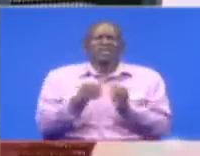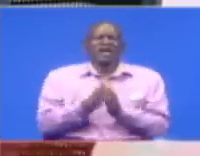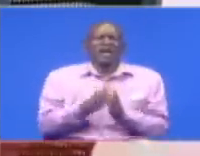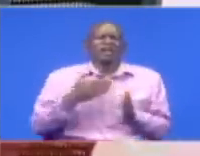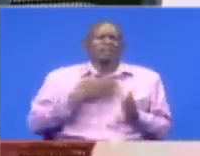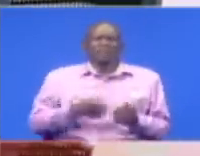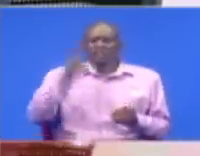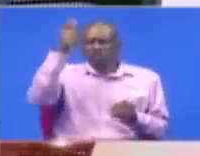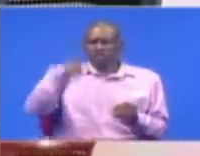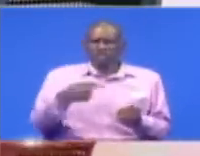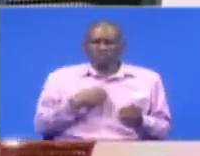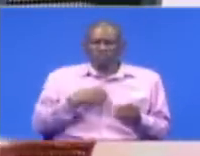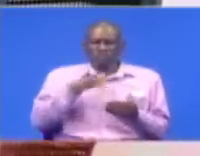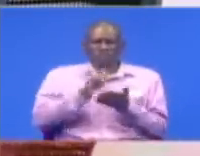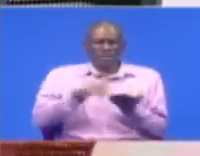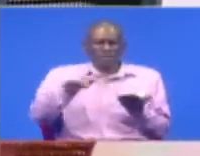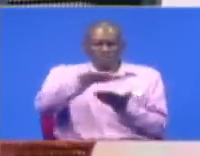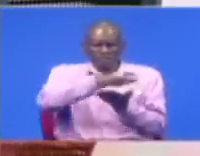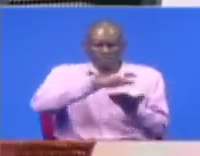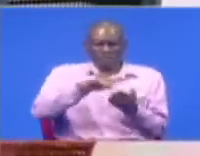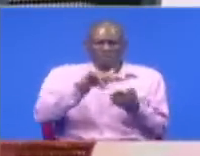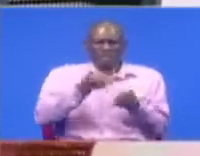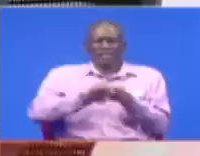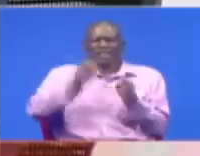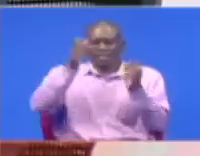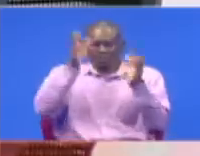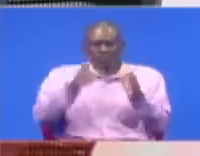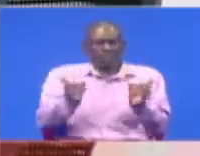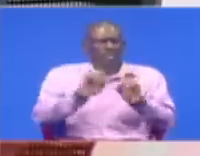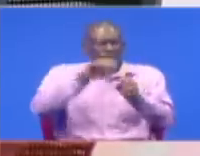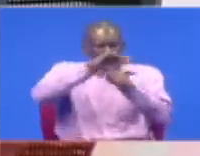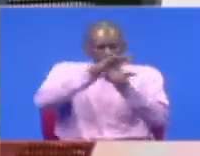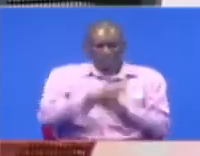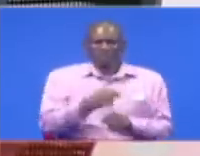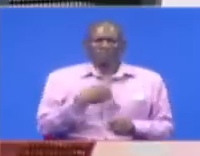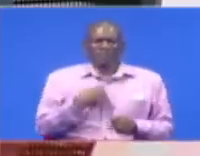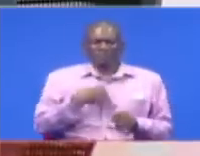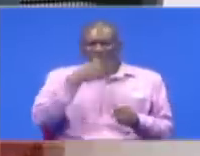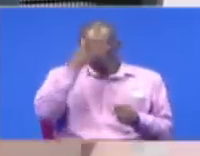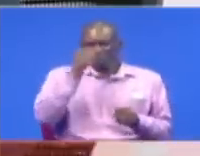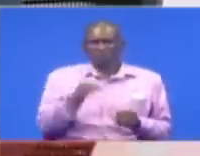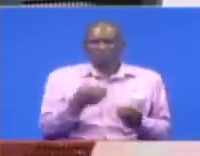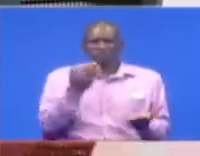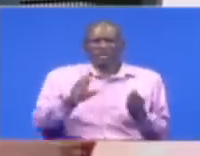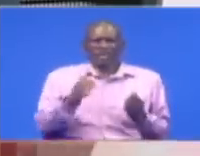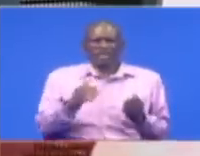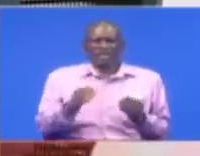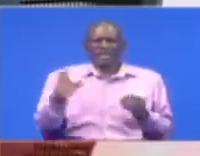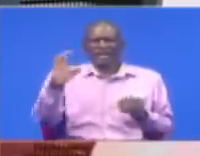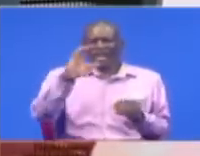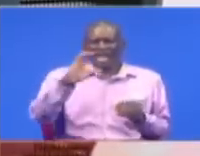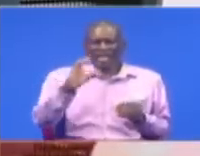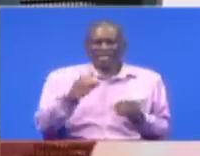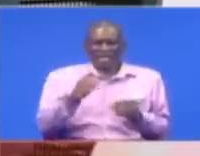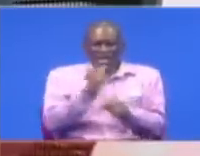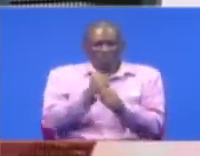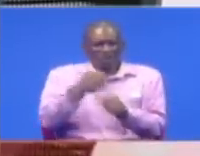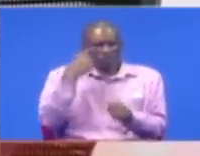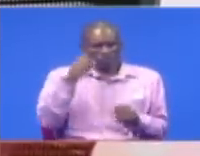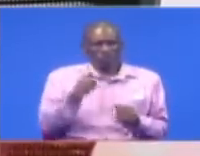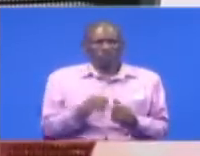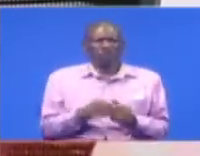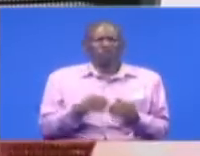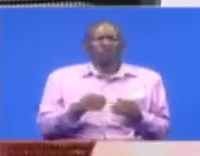please judge me on that basis. Do not discriminate me because of any client that I